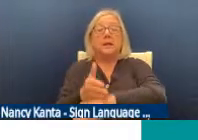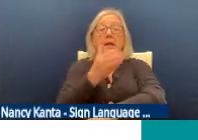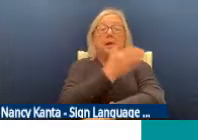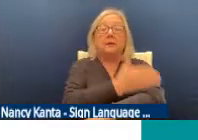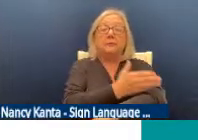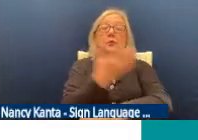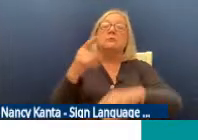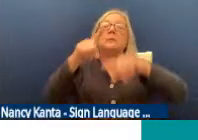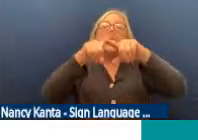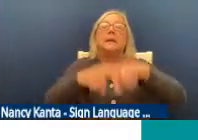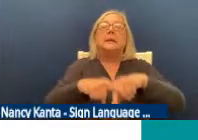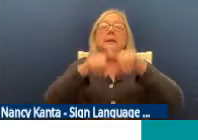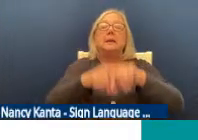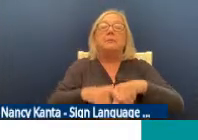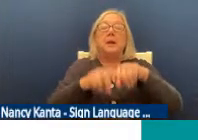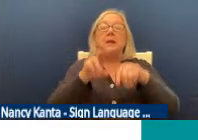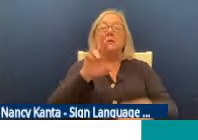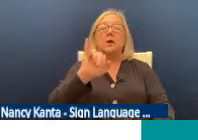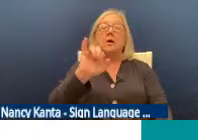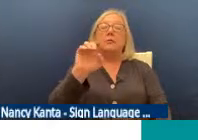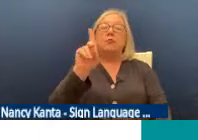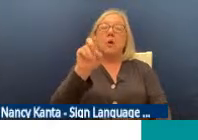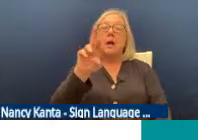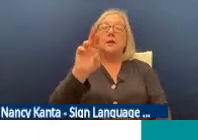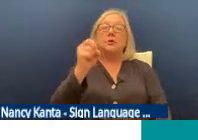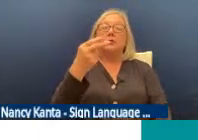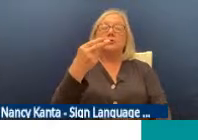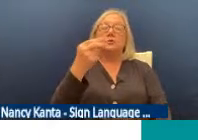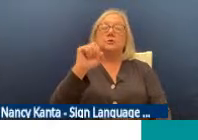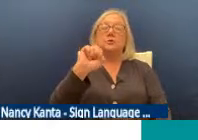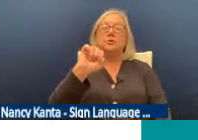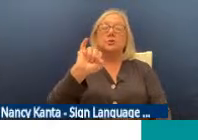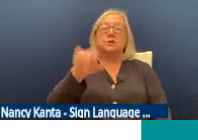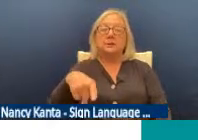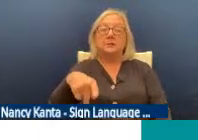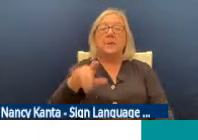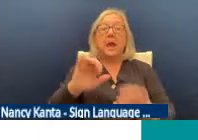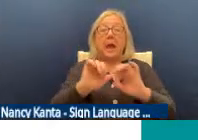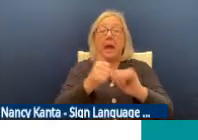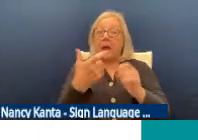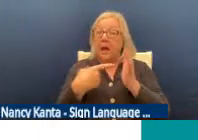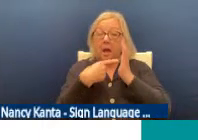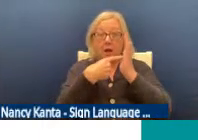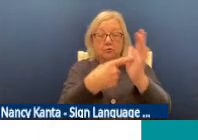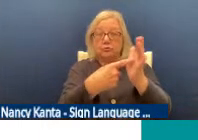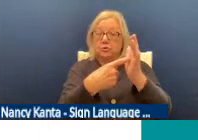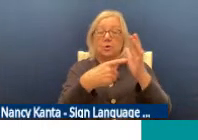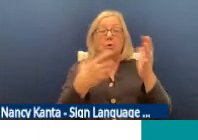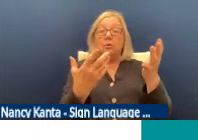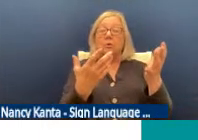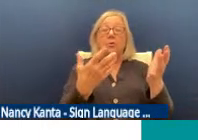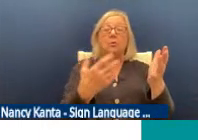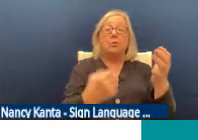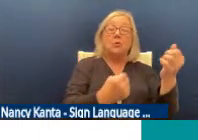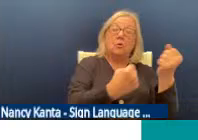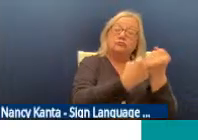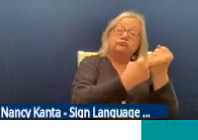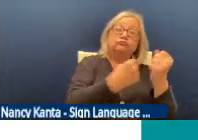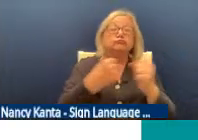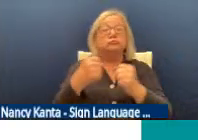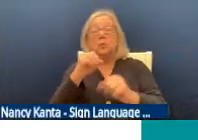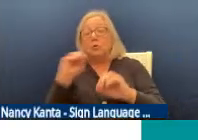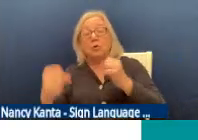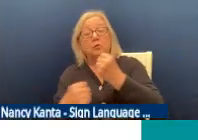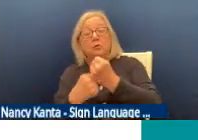and there are a number of ways you can express your ridership with FTA, but they always have